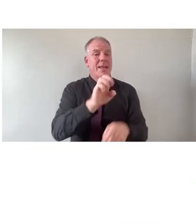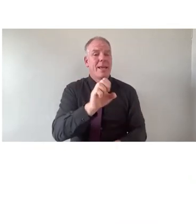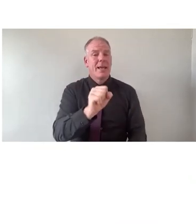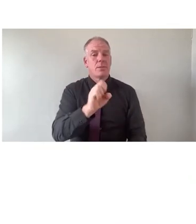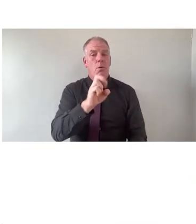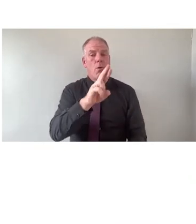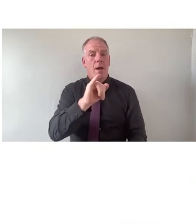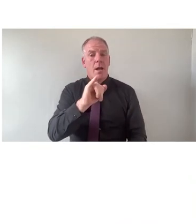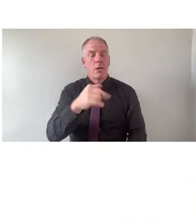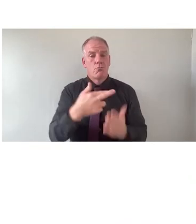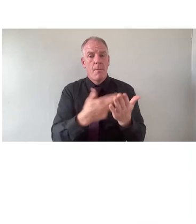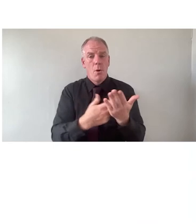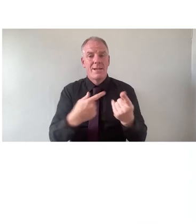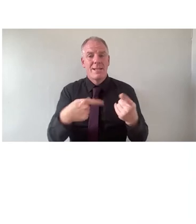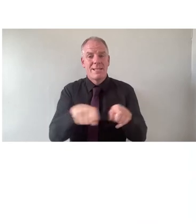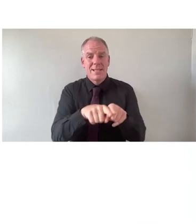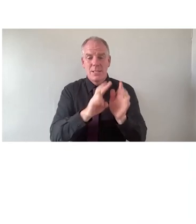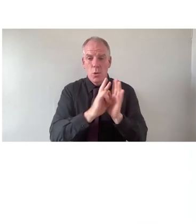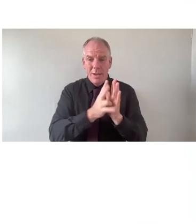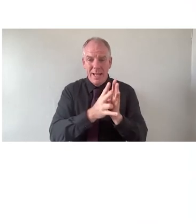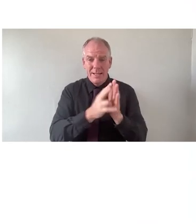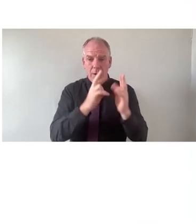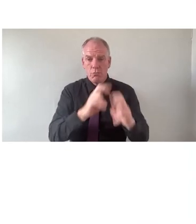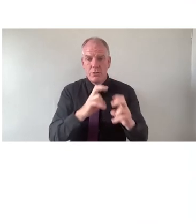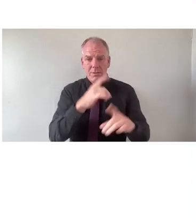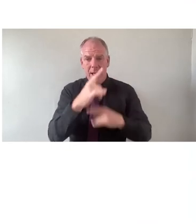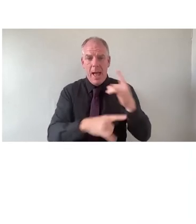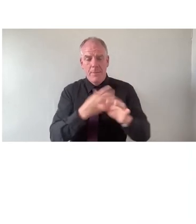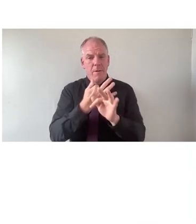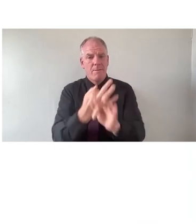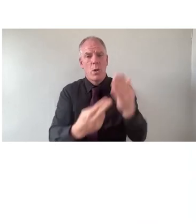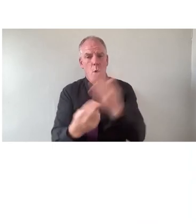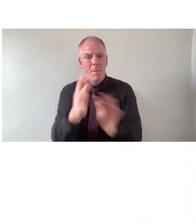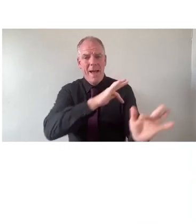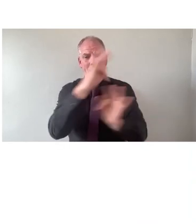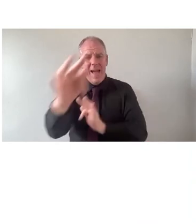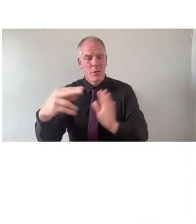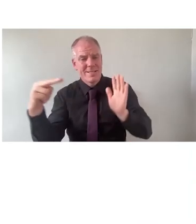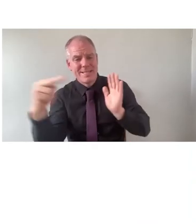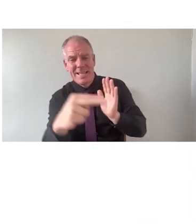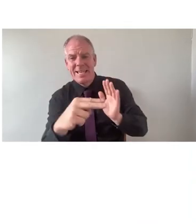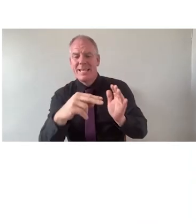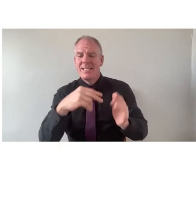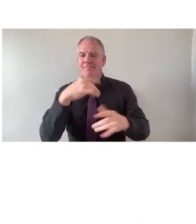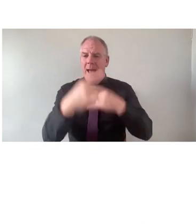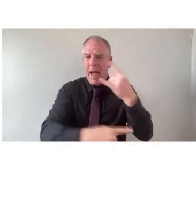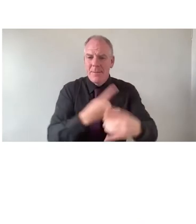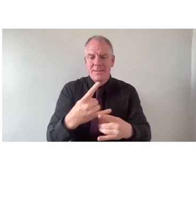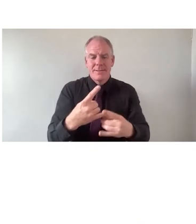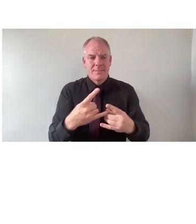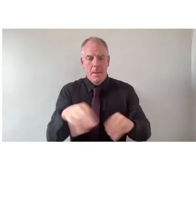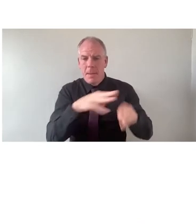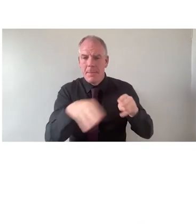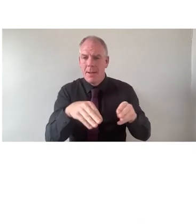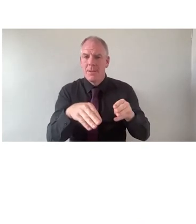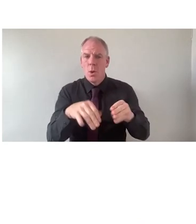that qualitative research is done to follow up on that and see the stories behind the statistics. Because not